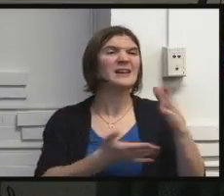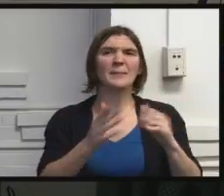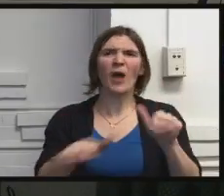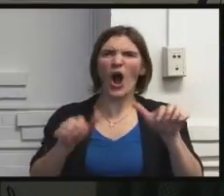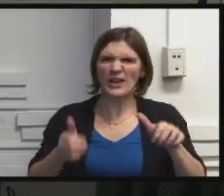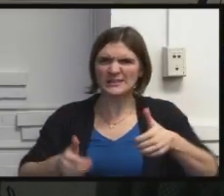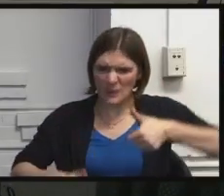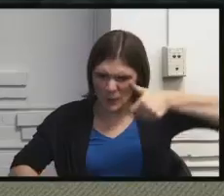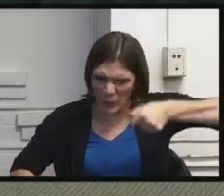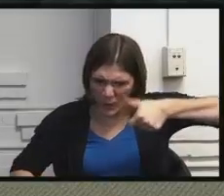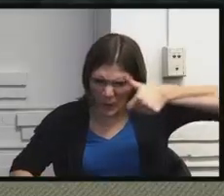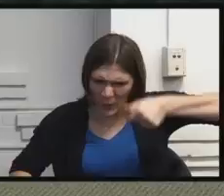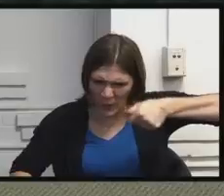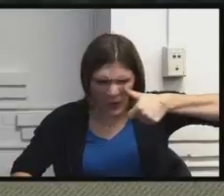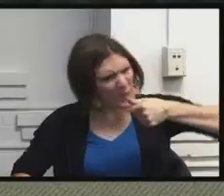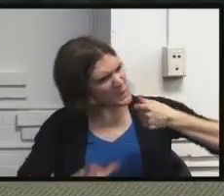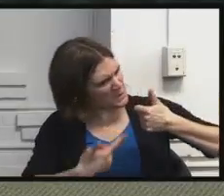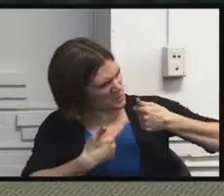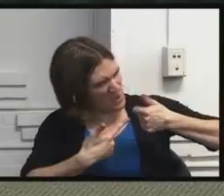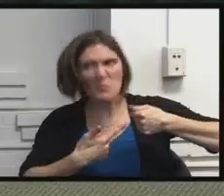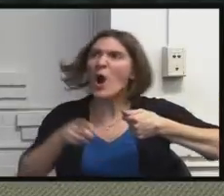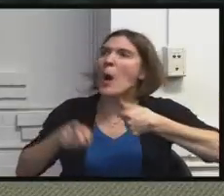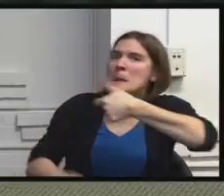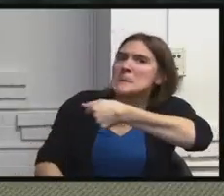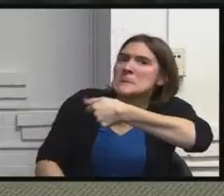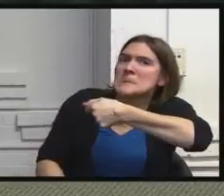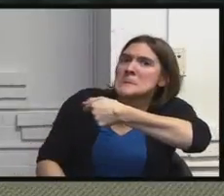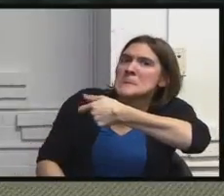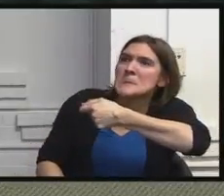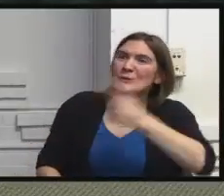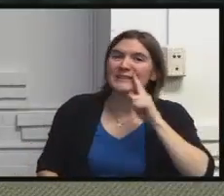John. More than one. Multiple choice. Well, not all of them. So.